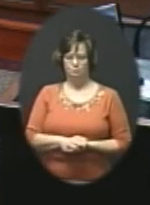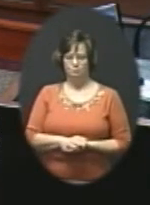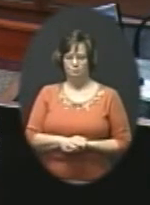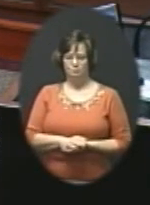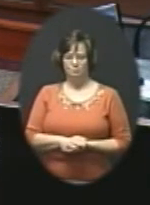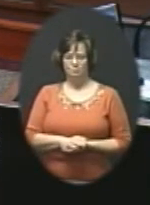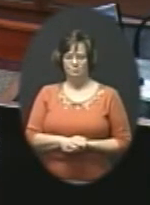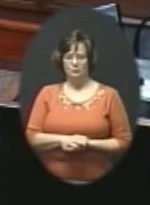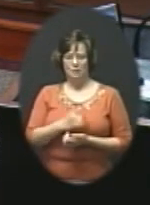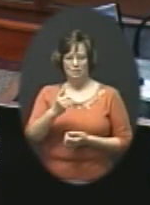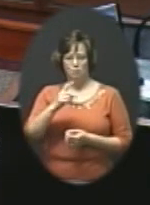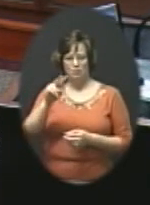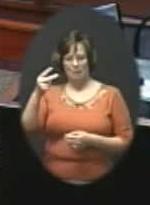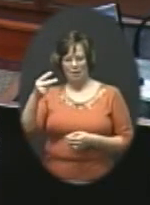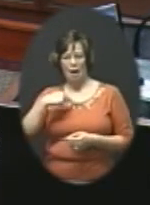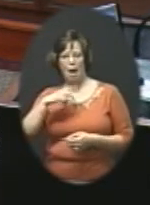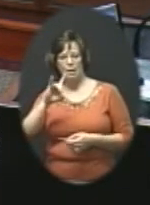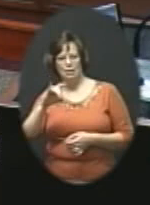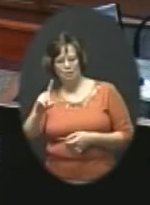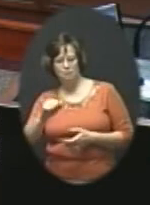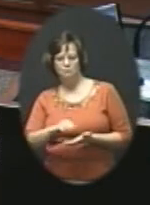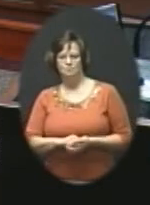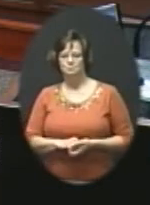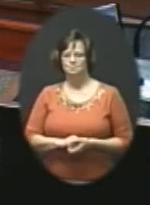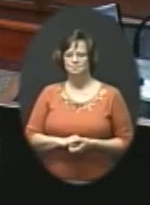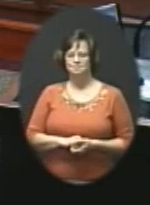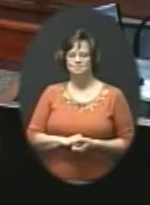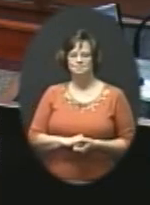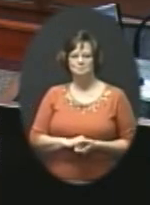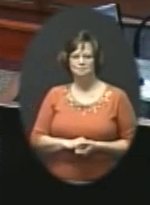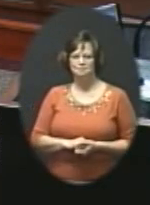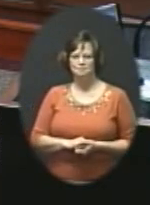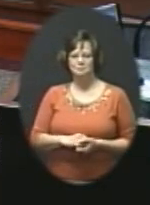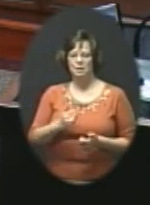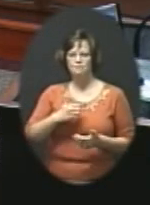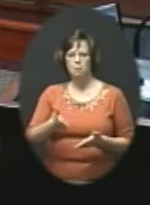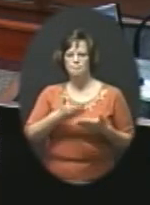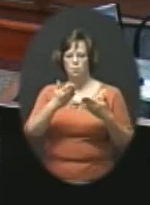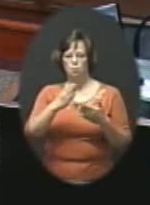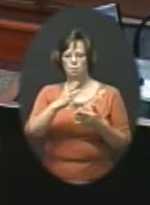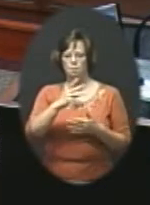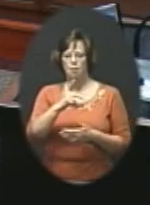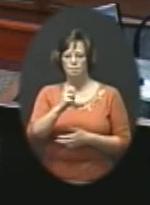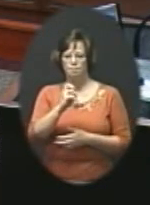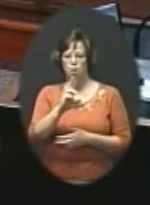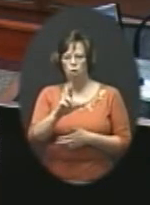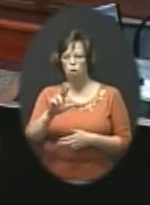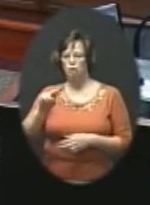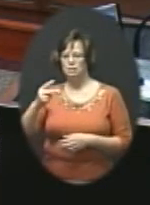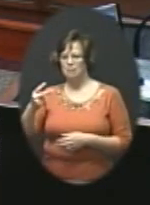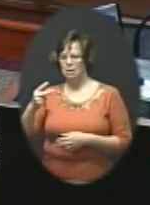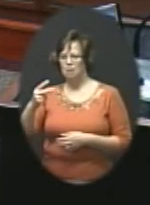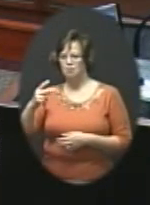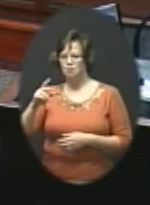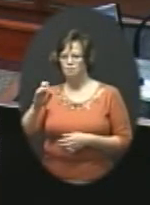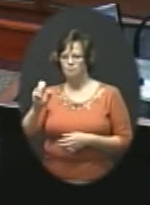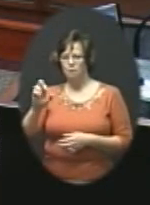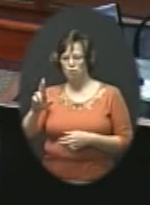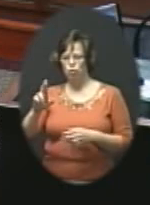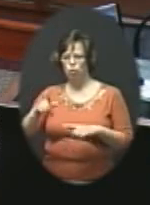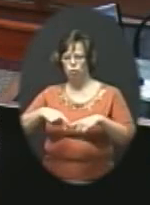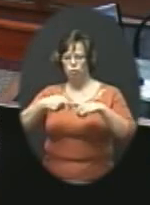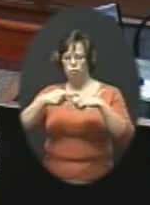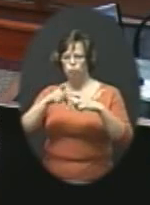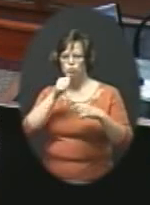good idea. Did someone second? I did. All right. I have a motion by Mr. Parker and a second by Ms. Felter to adjourn